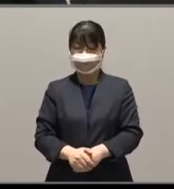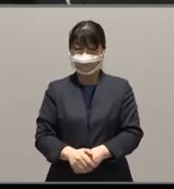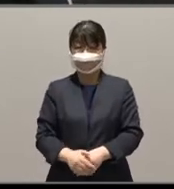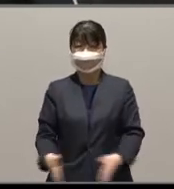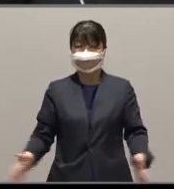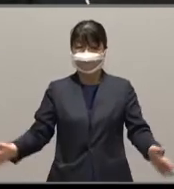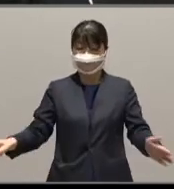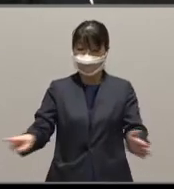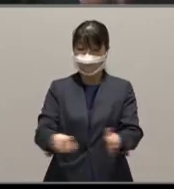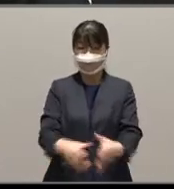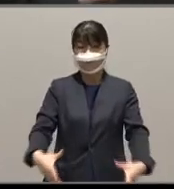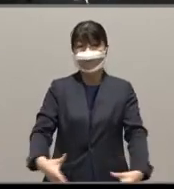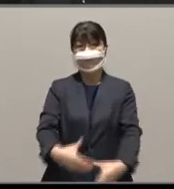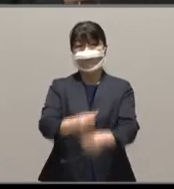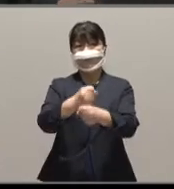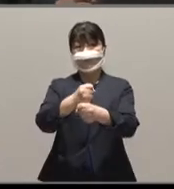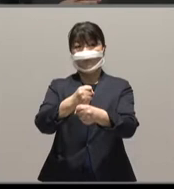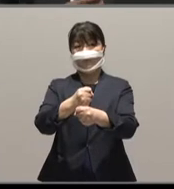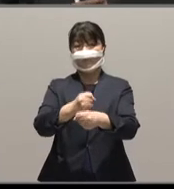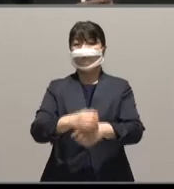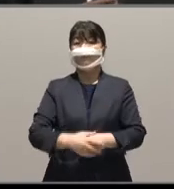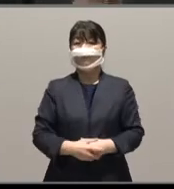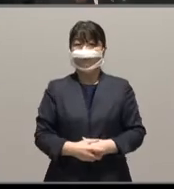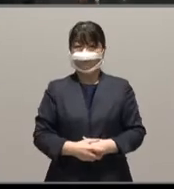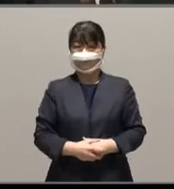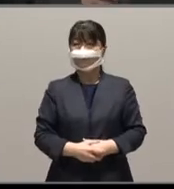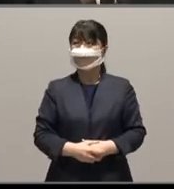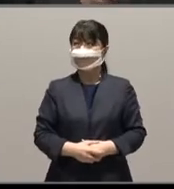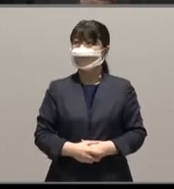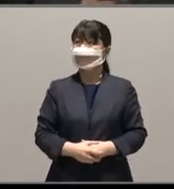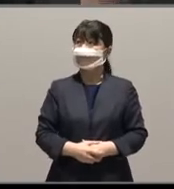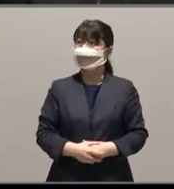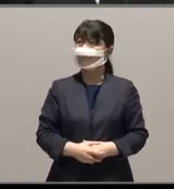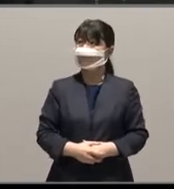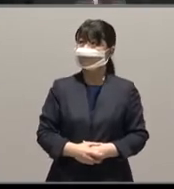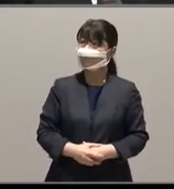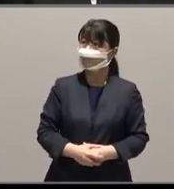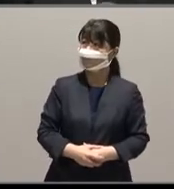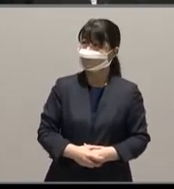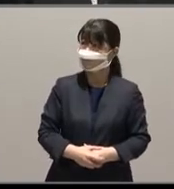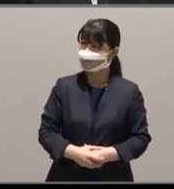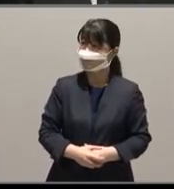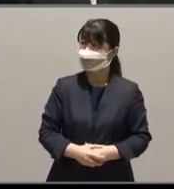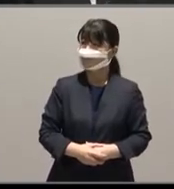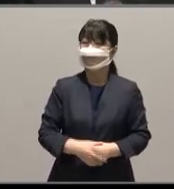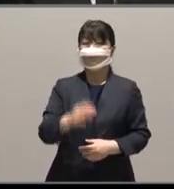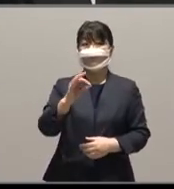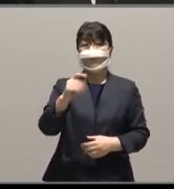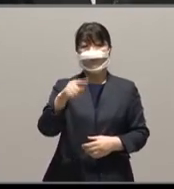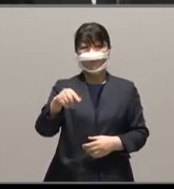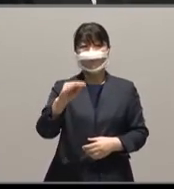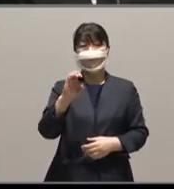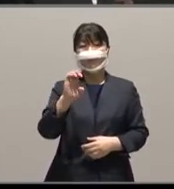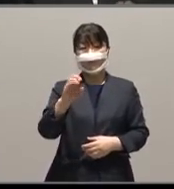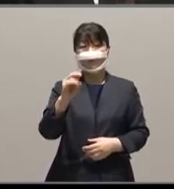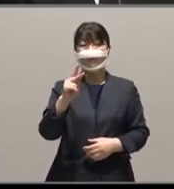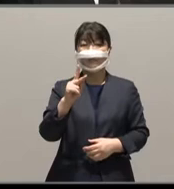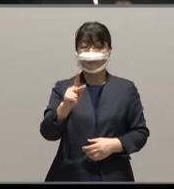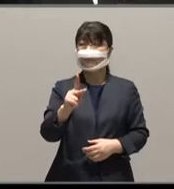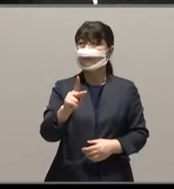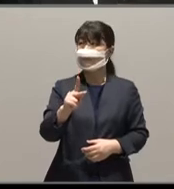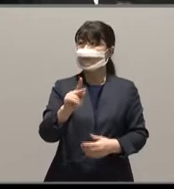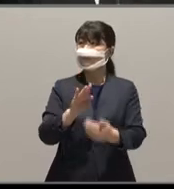may summarize what I have talked so far, first, shinrin yoku or forest bathing increases the immune function